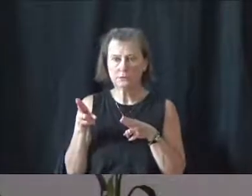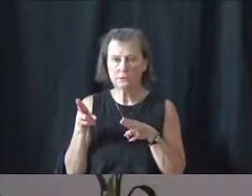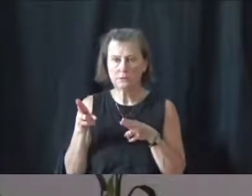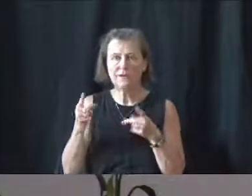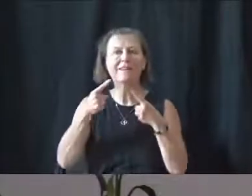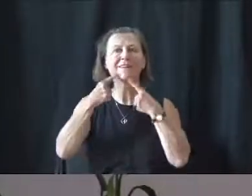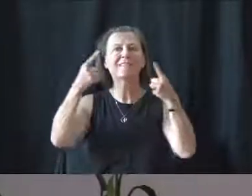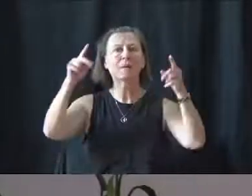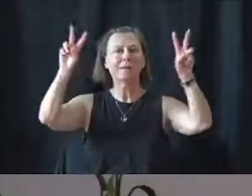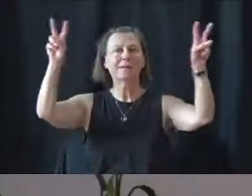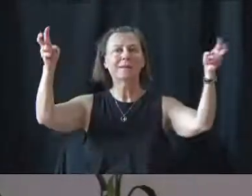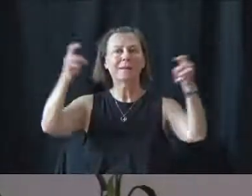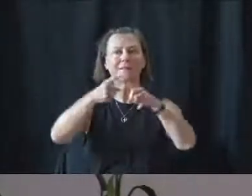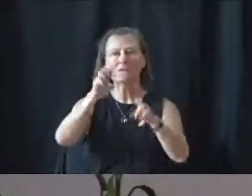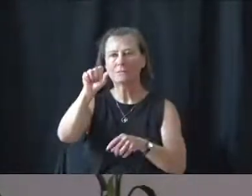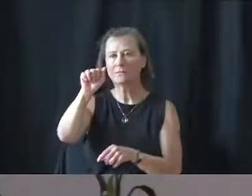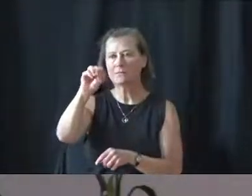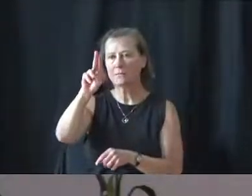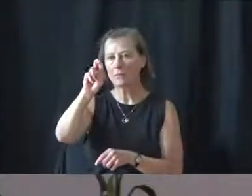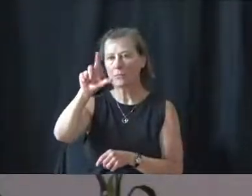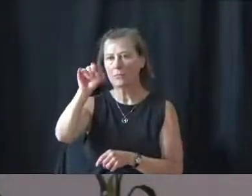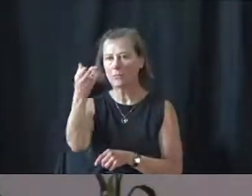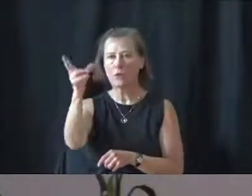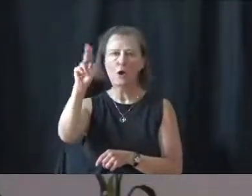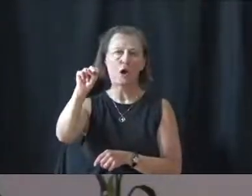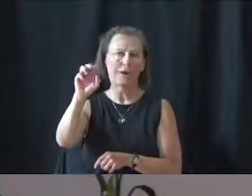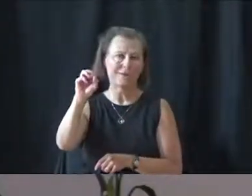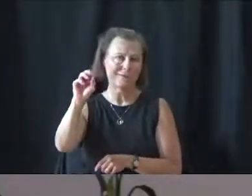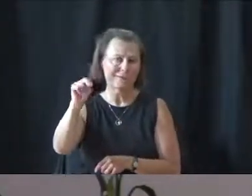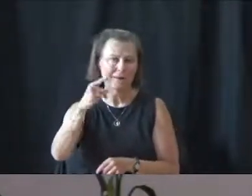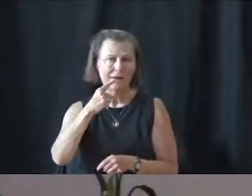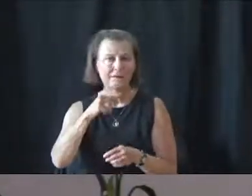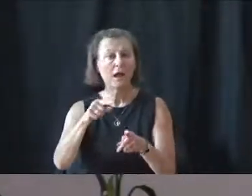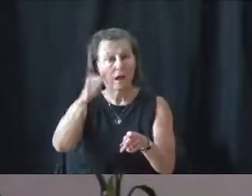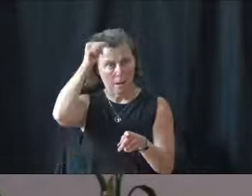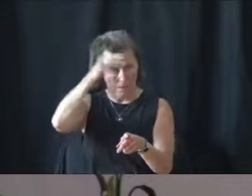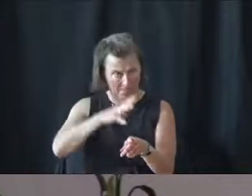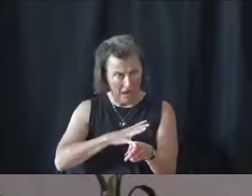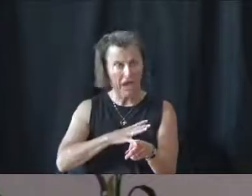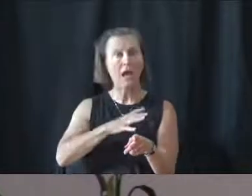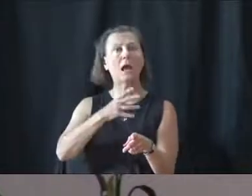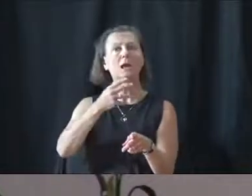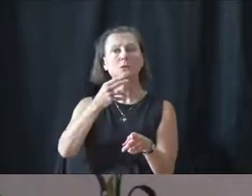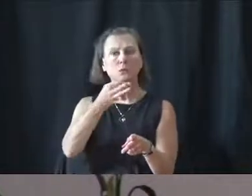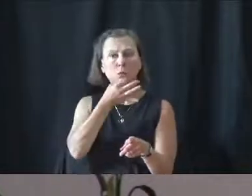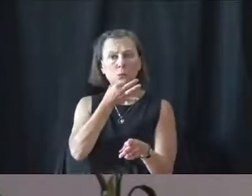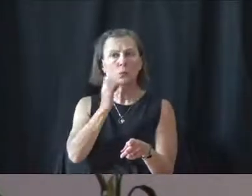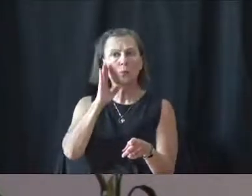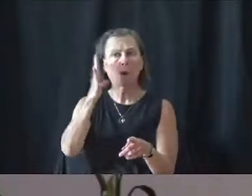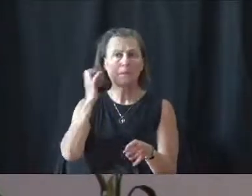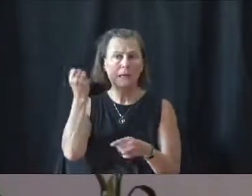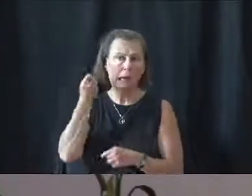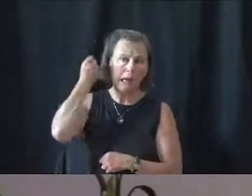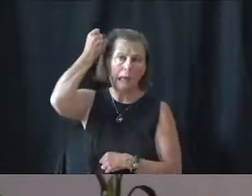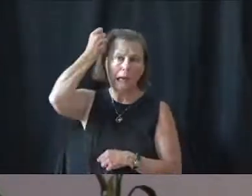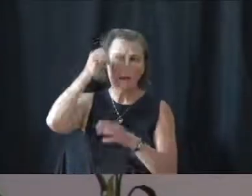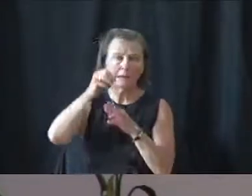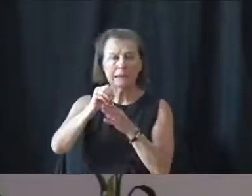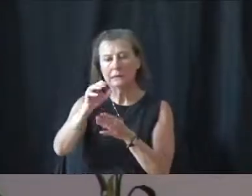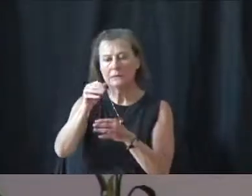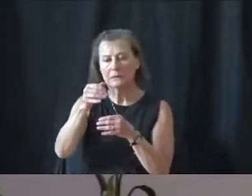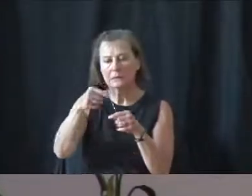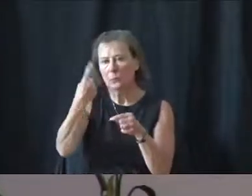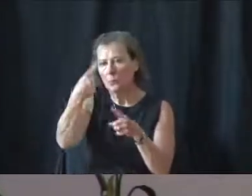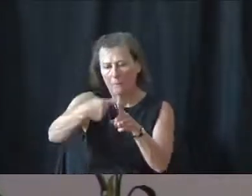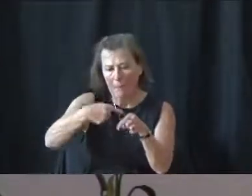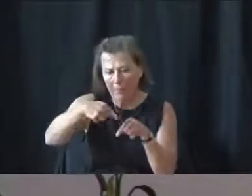famous line by Samuel Johnson, when a man knows he's to be hanged in a fortnight, it